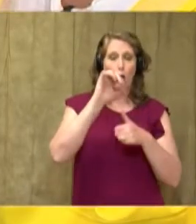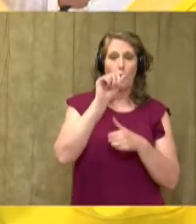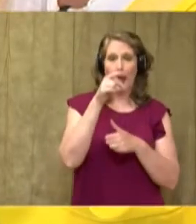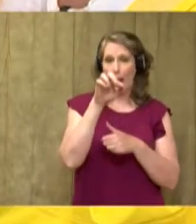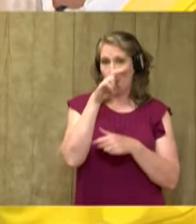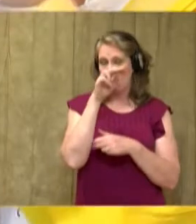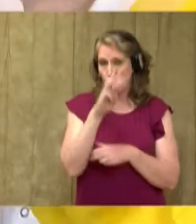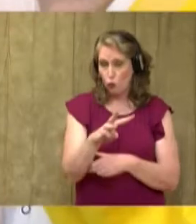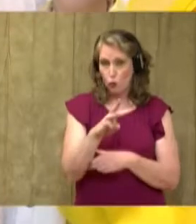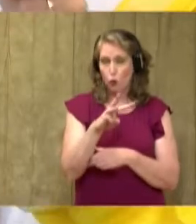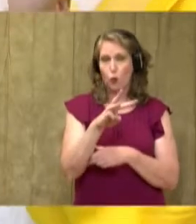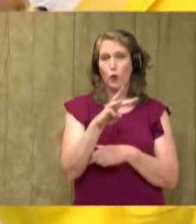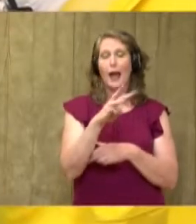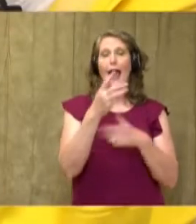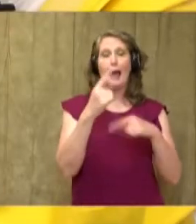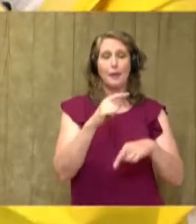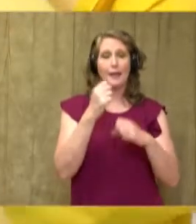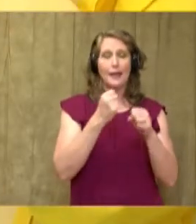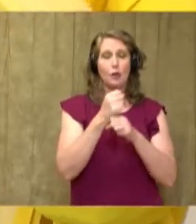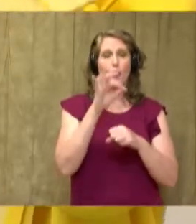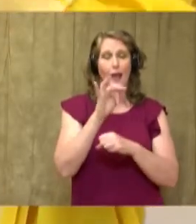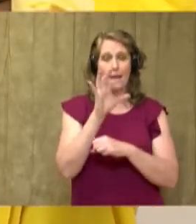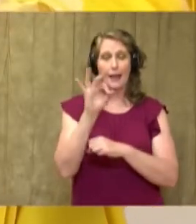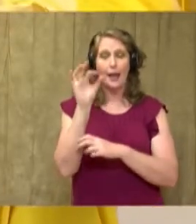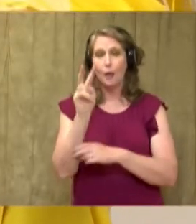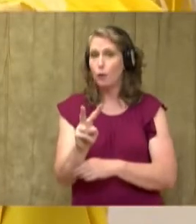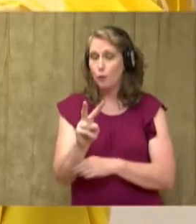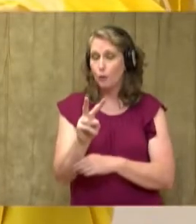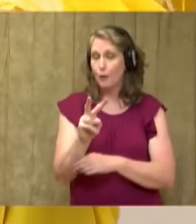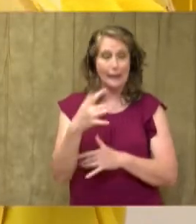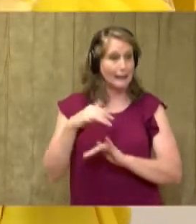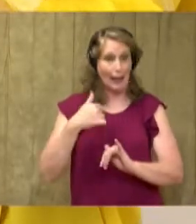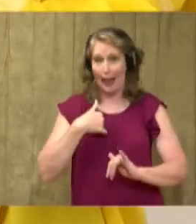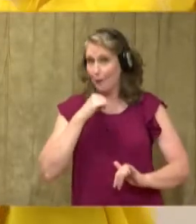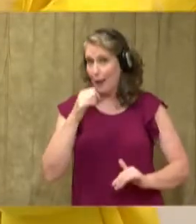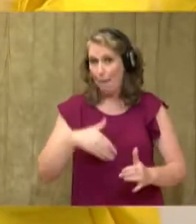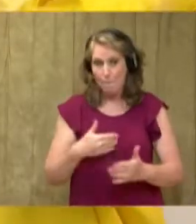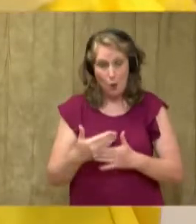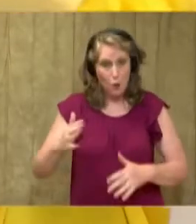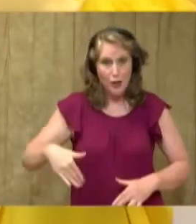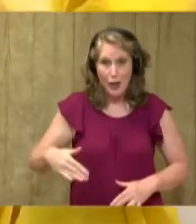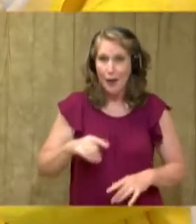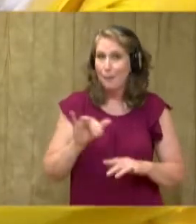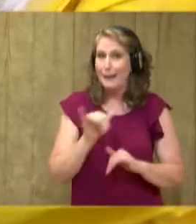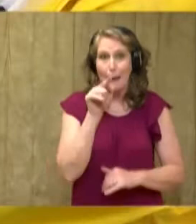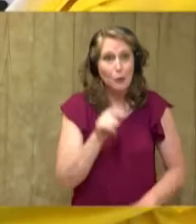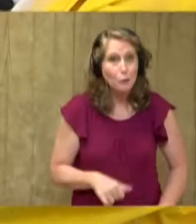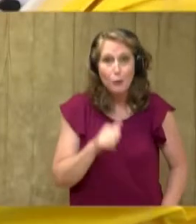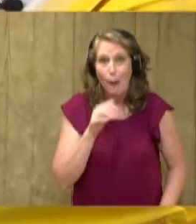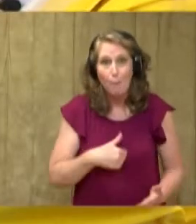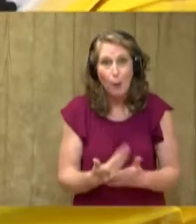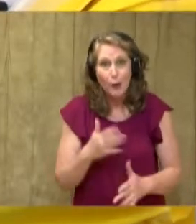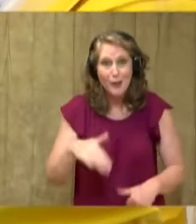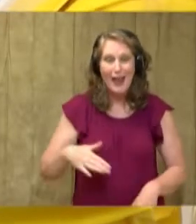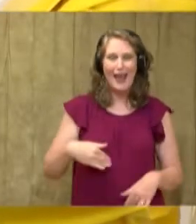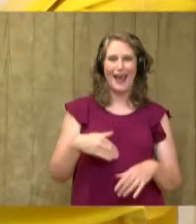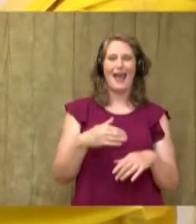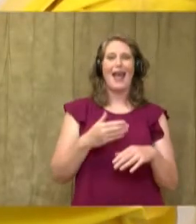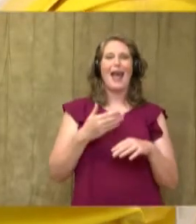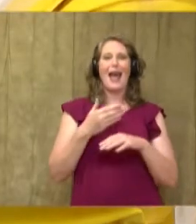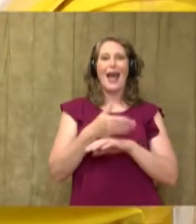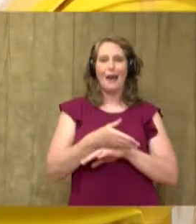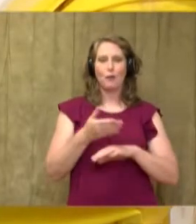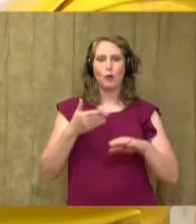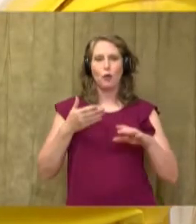in August 24th, 1992. I still was not born yet, but neither were you. After crossing the